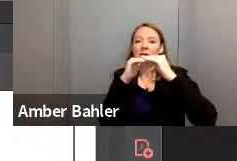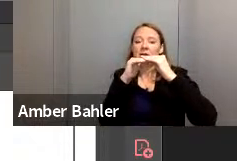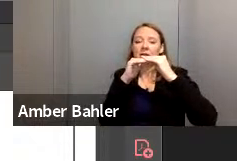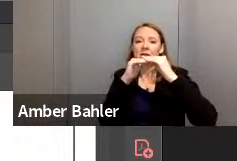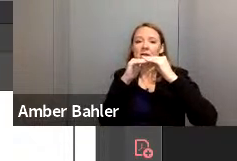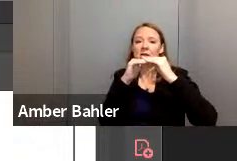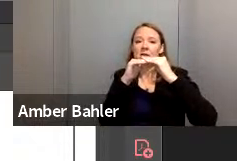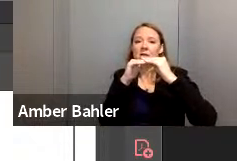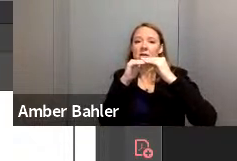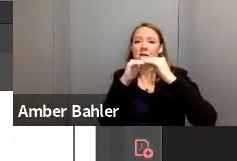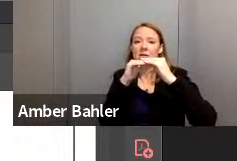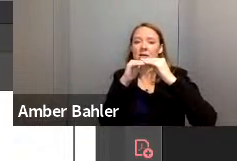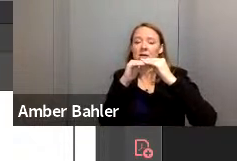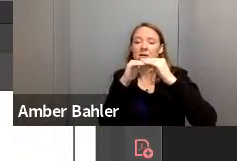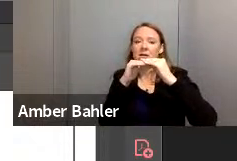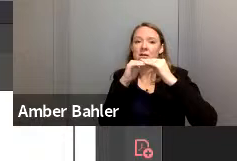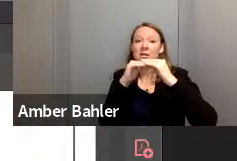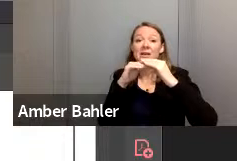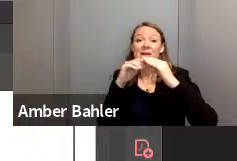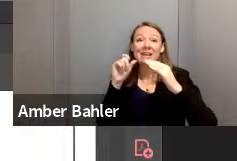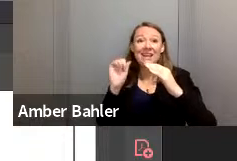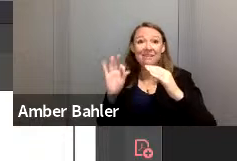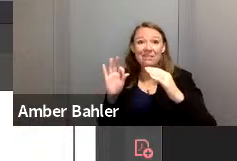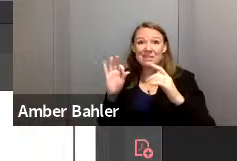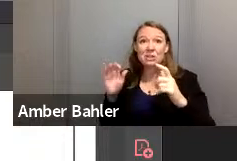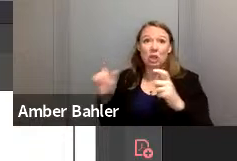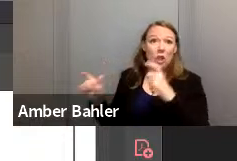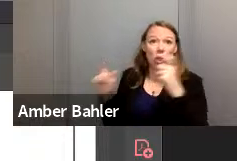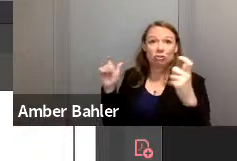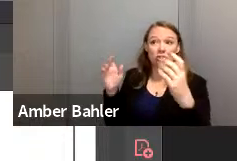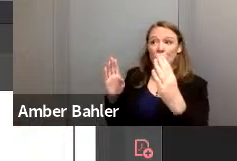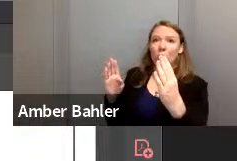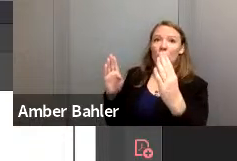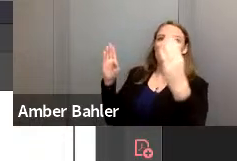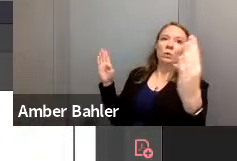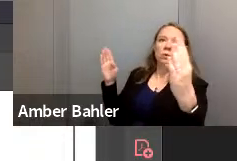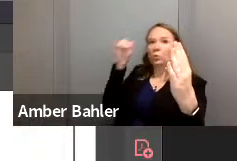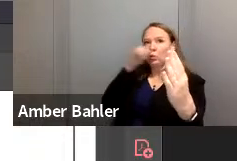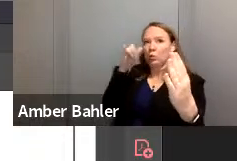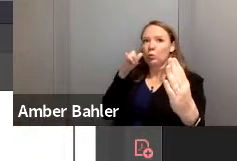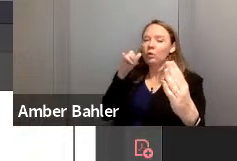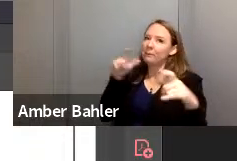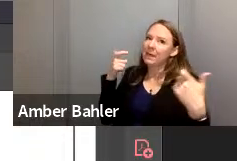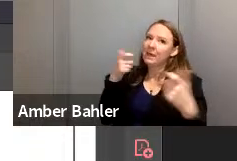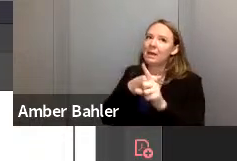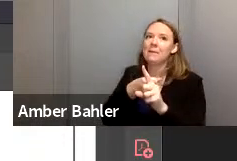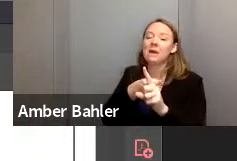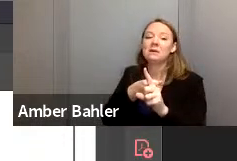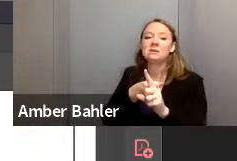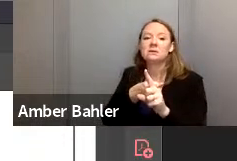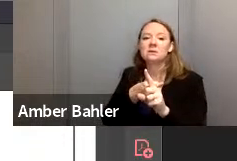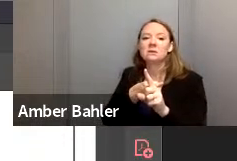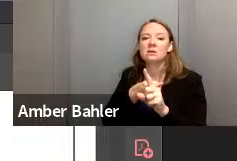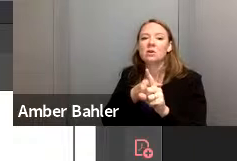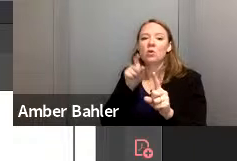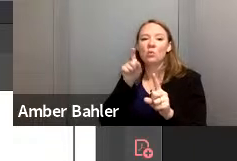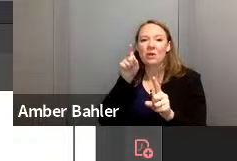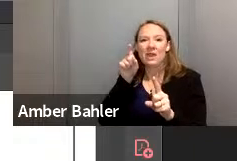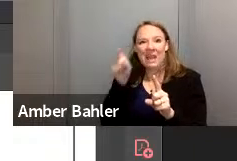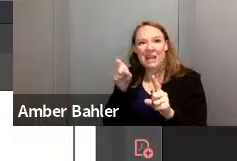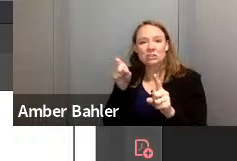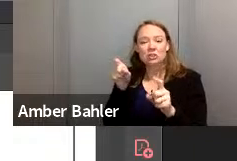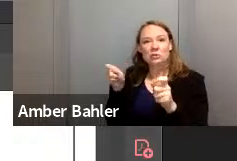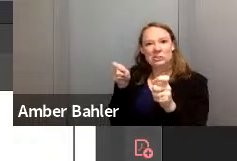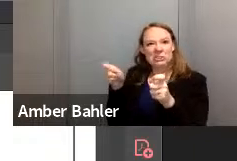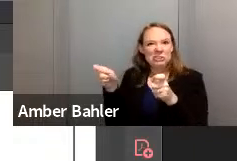Making it significantly larger would have huge impacts. We really had to shoehorn the